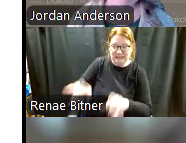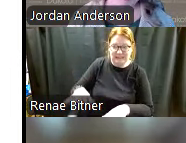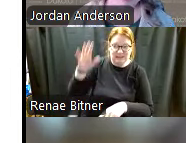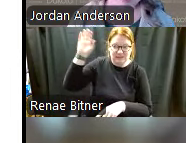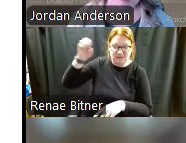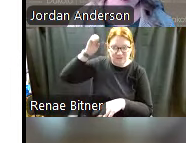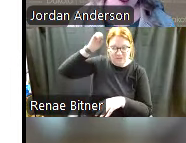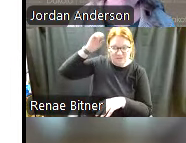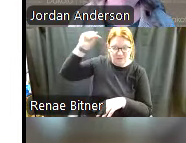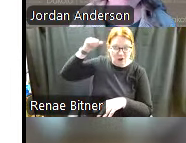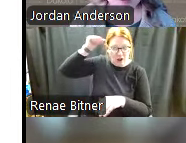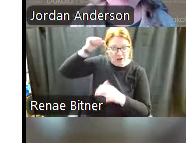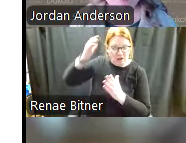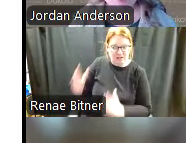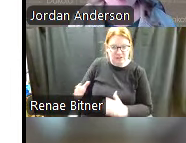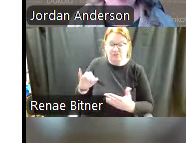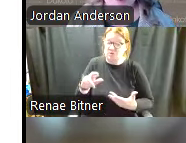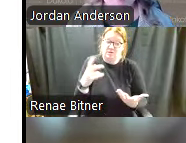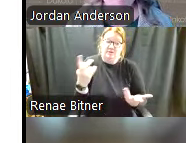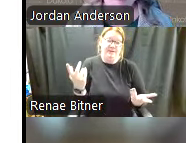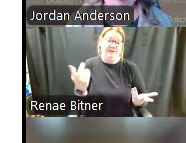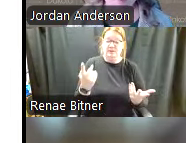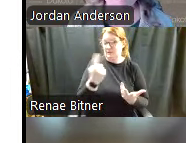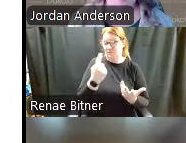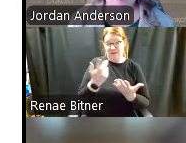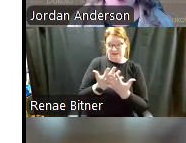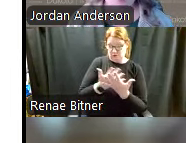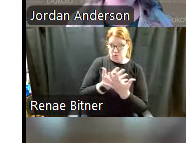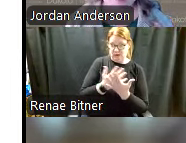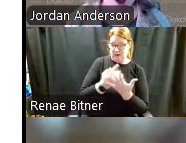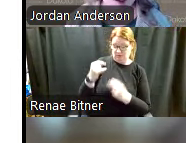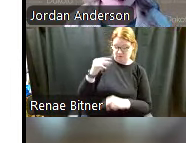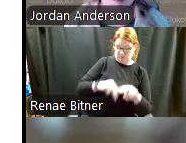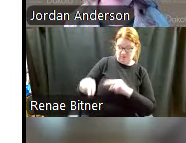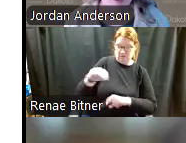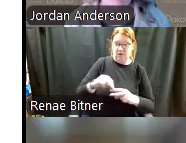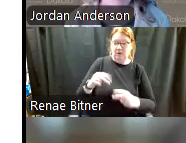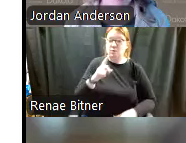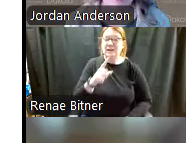diagnostic services. Sometimes even just to have that parent feel ready